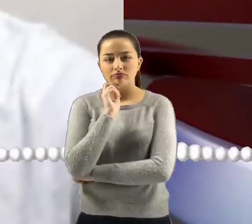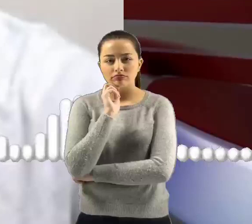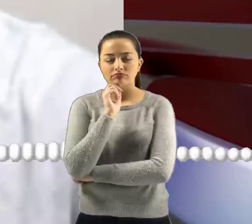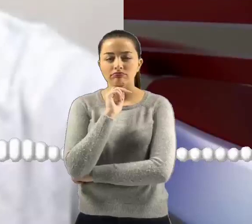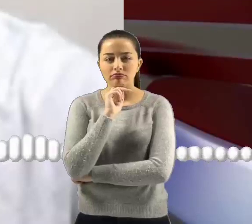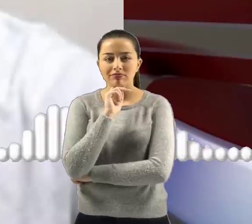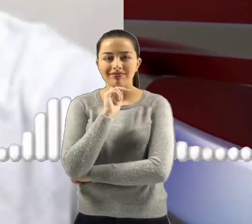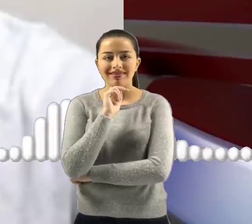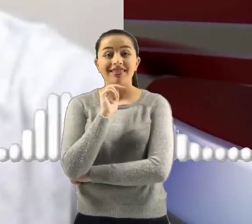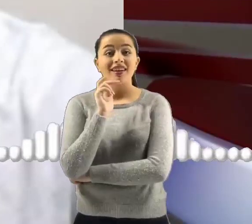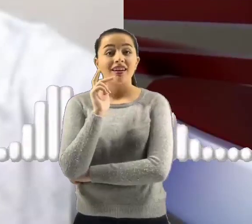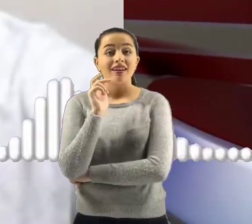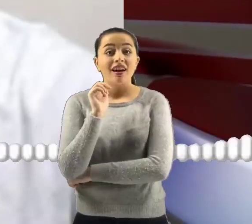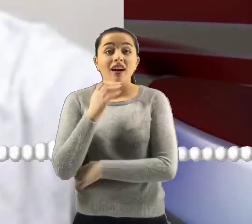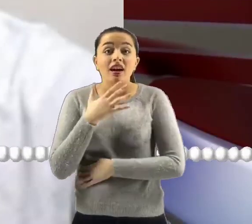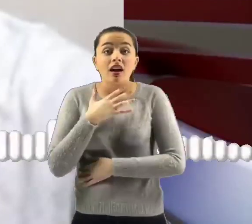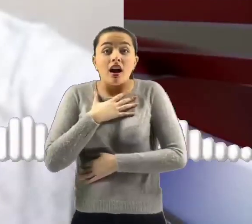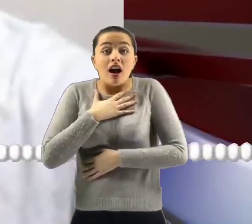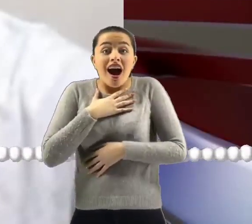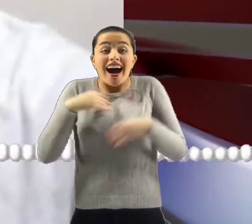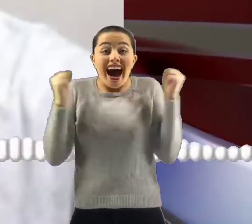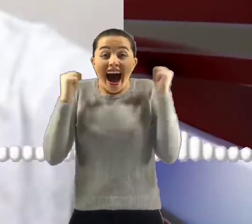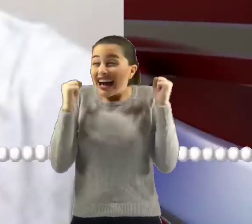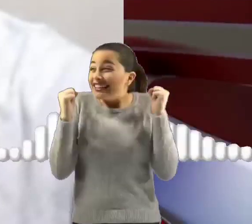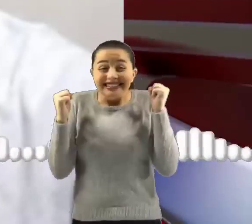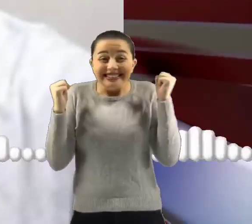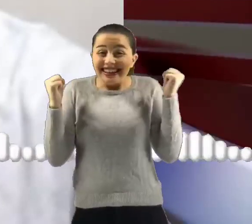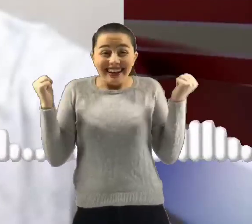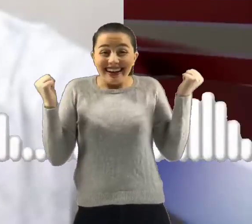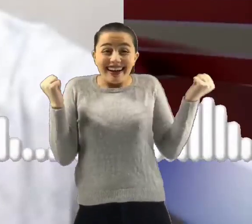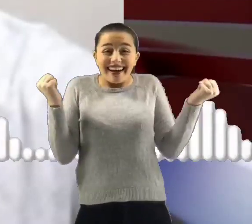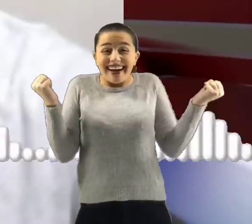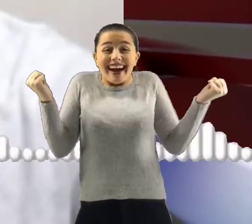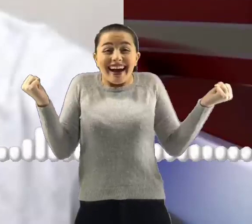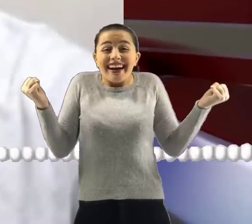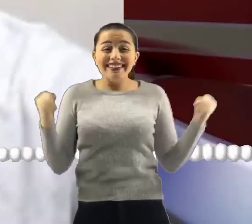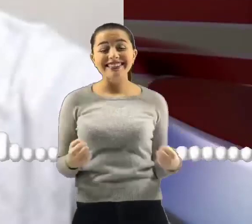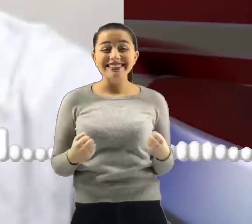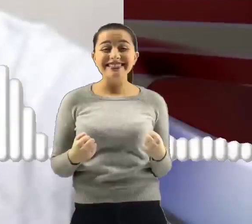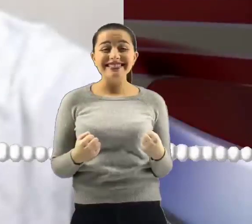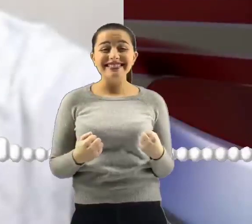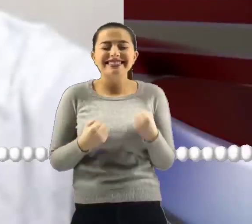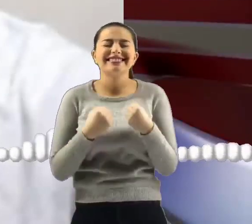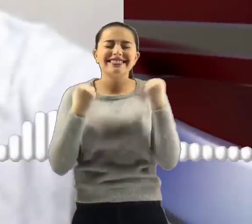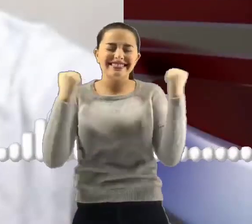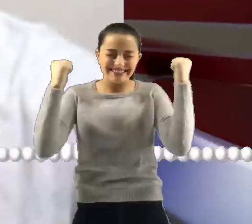do it? Nine what to now we are legitimizing nine. I surrender now, Quado, Nigeria,